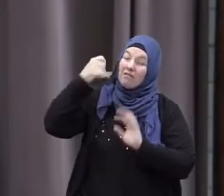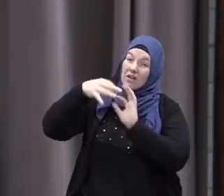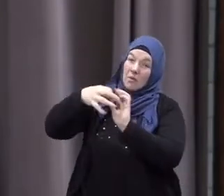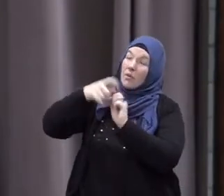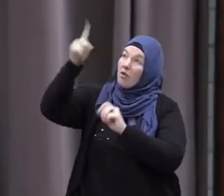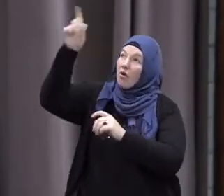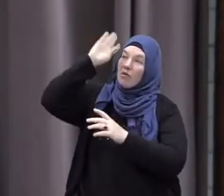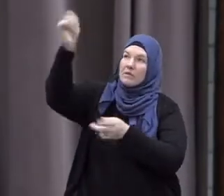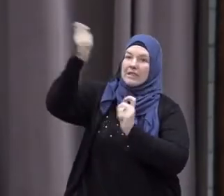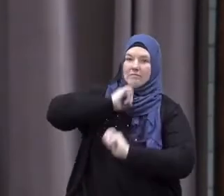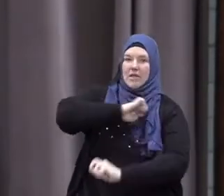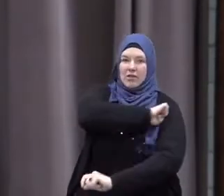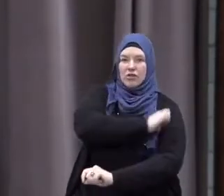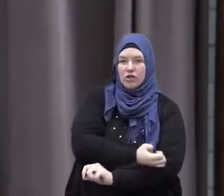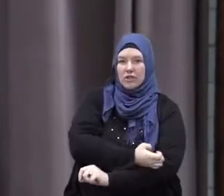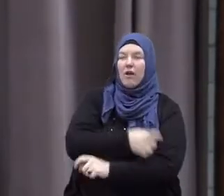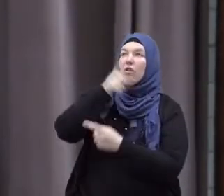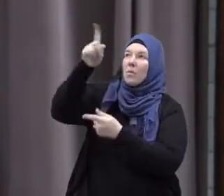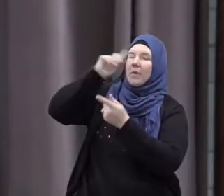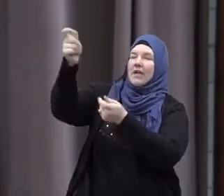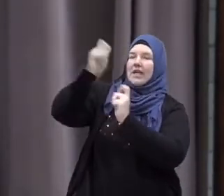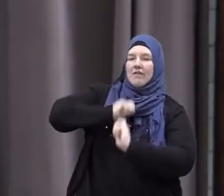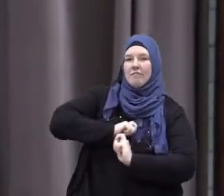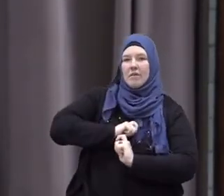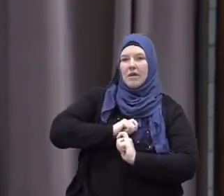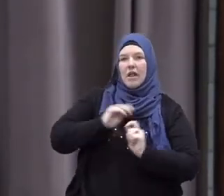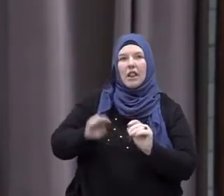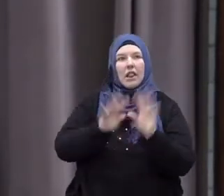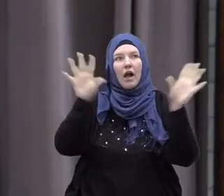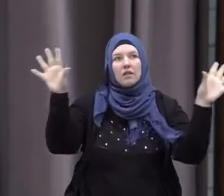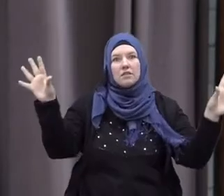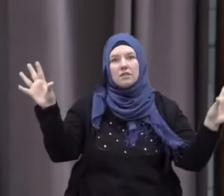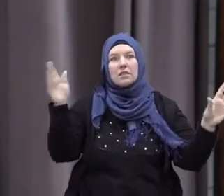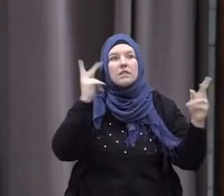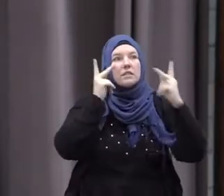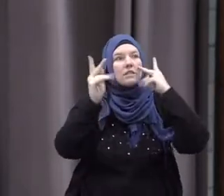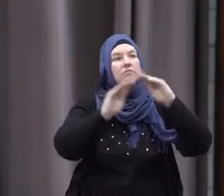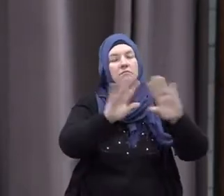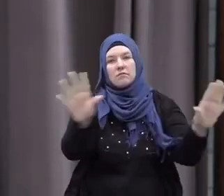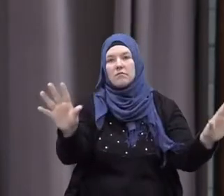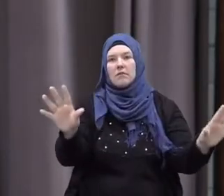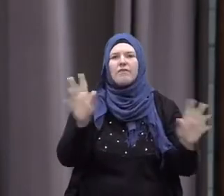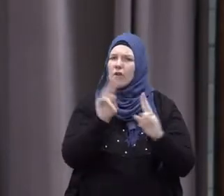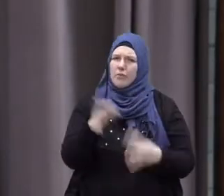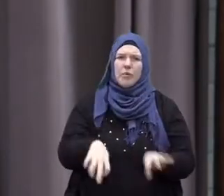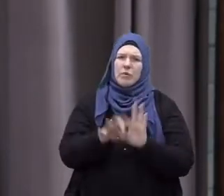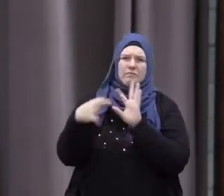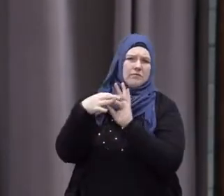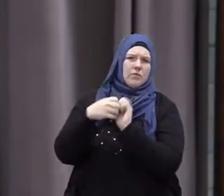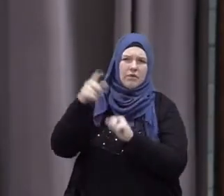you the energy to stand with and for what is right. Very important.